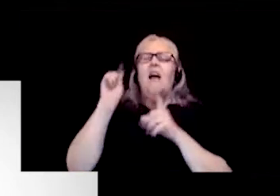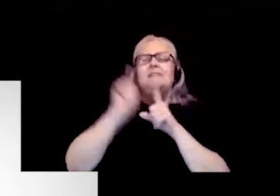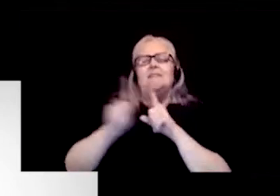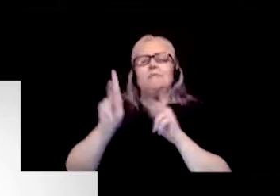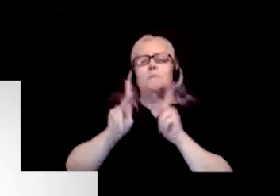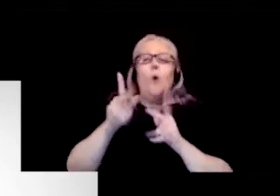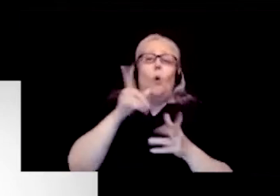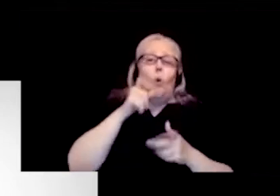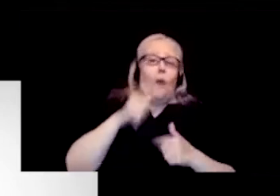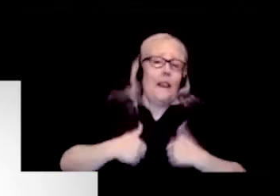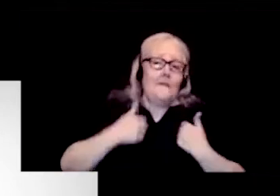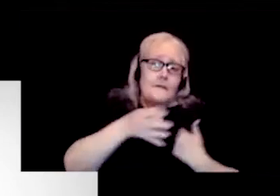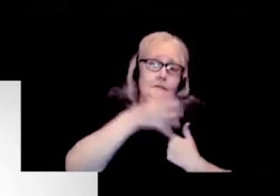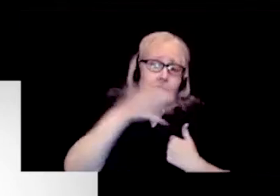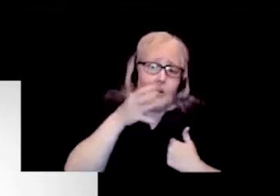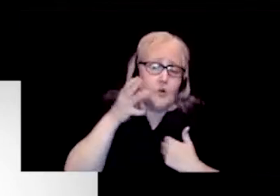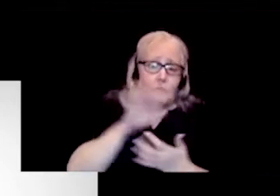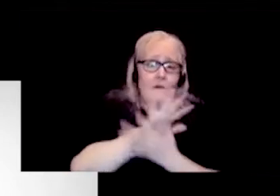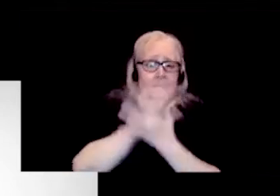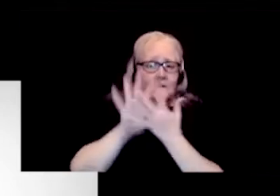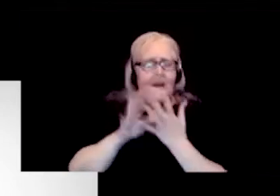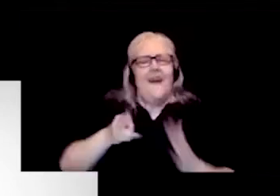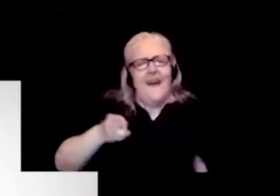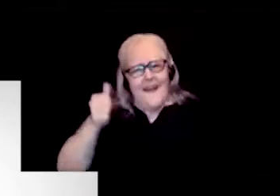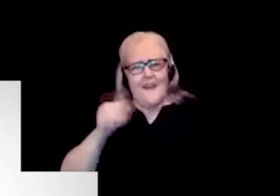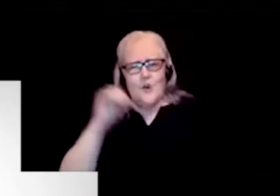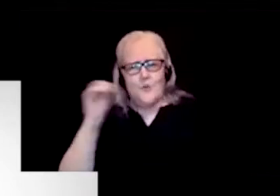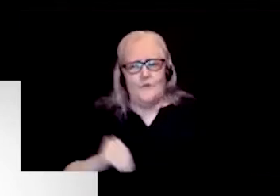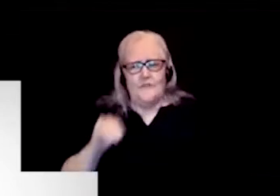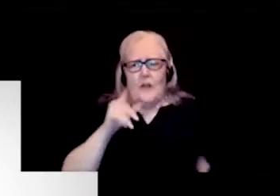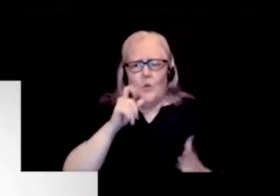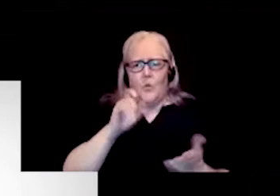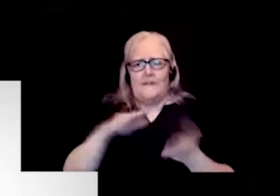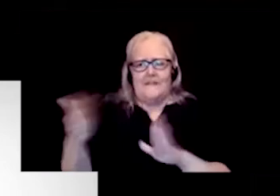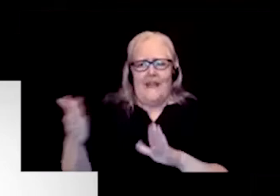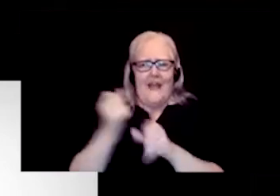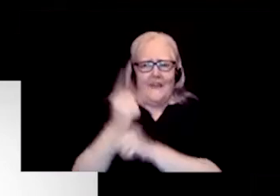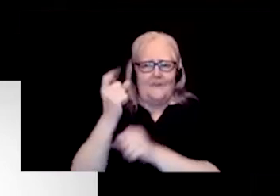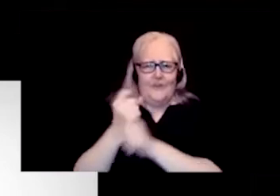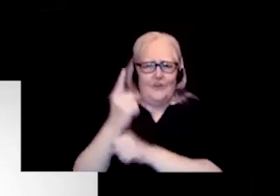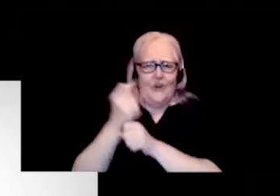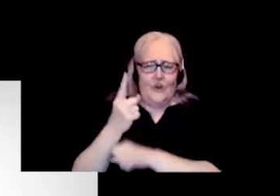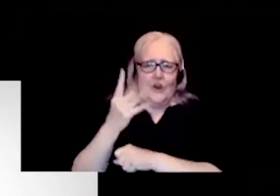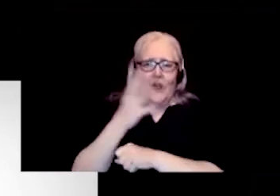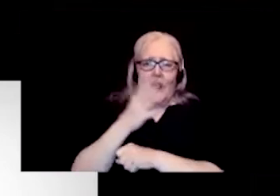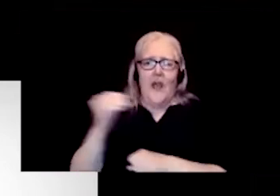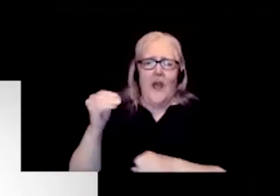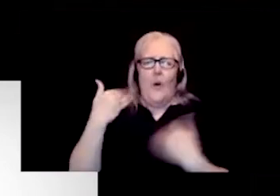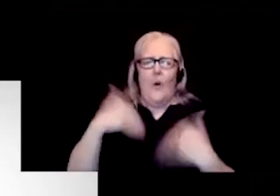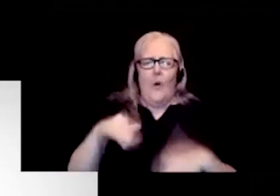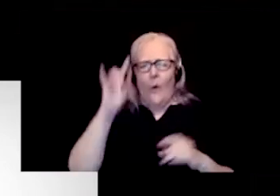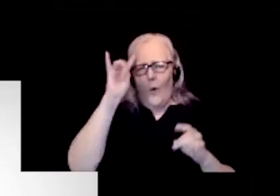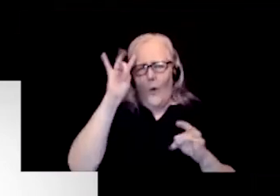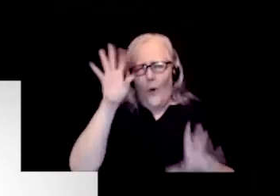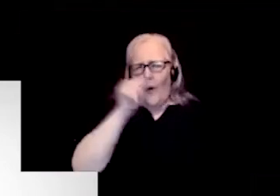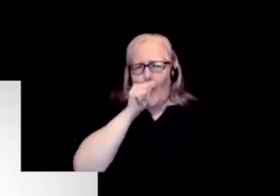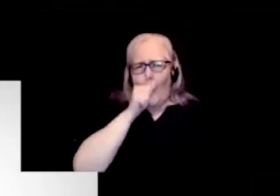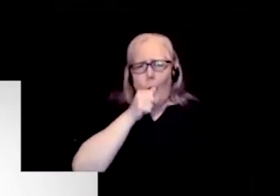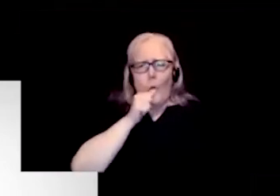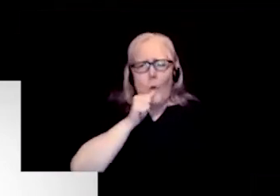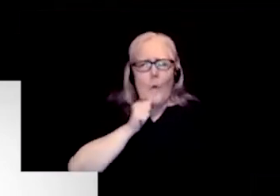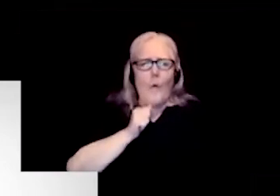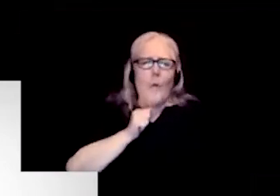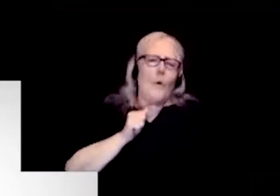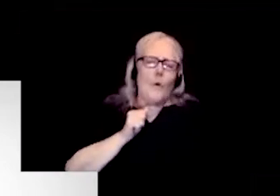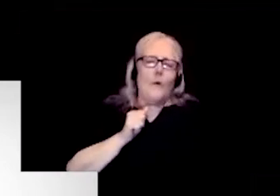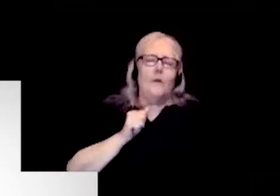communities die disproportionately each year, and the toll it takes is unconscionable. But the one thing that